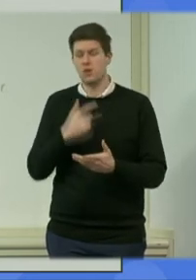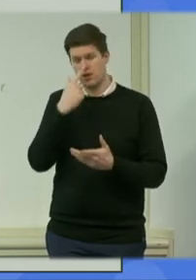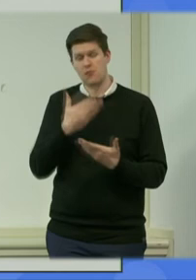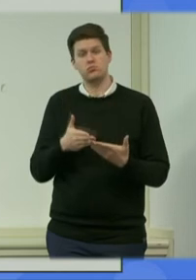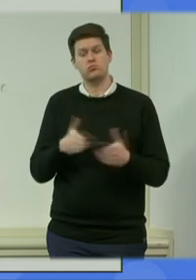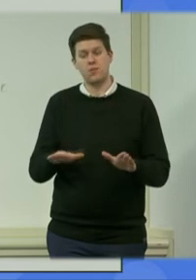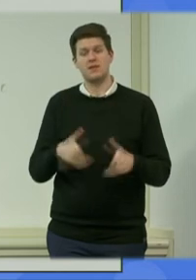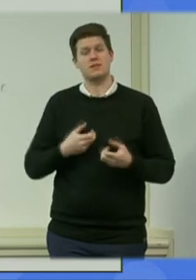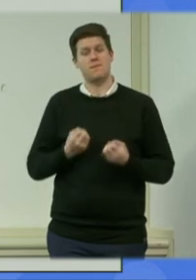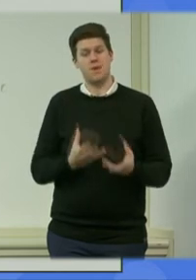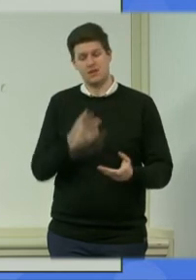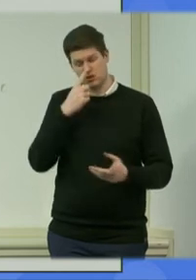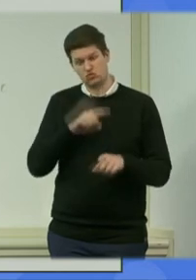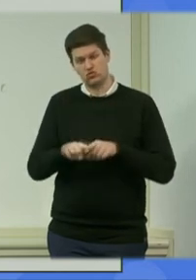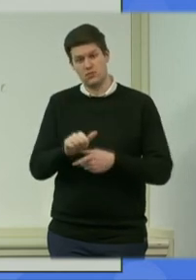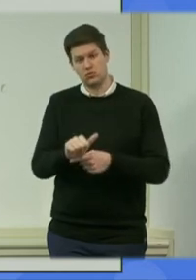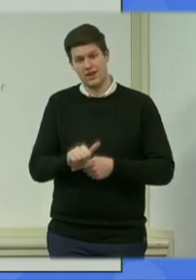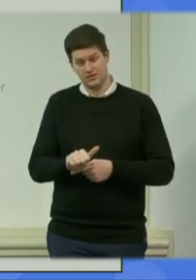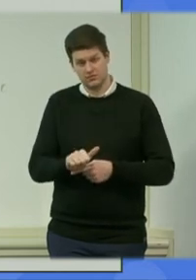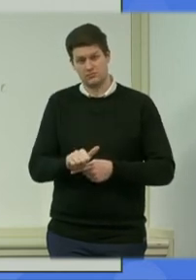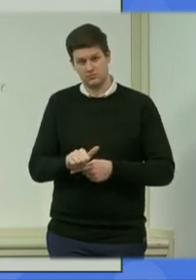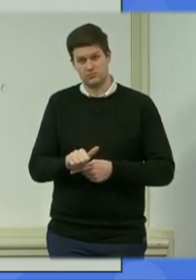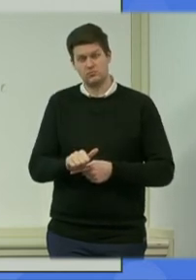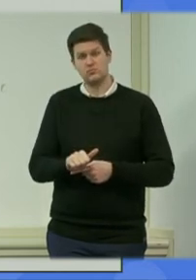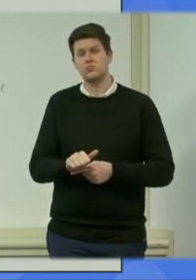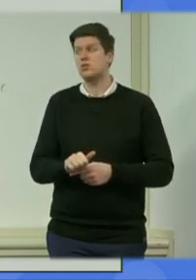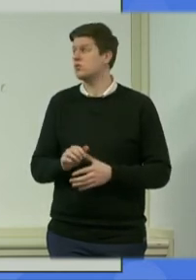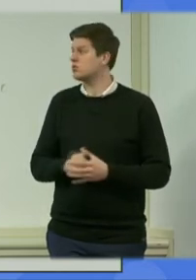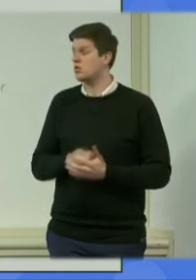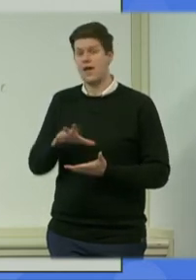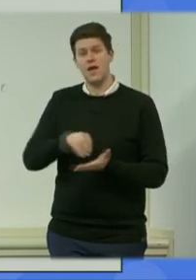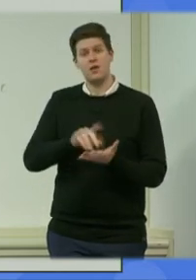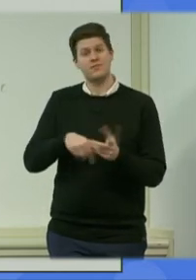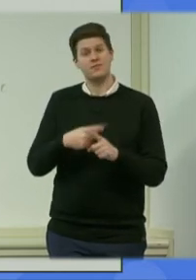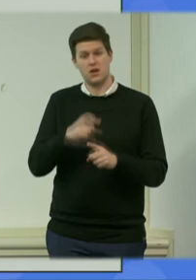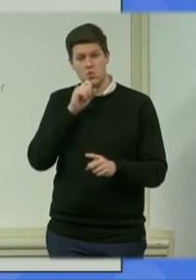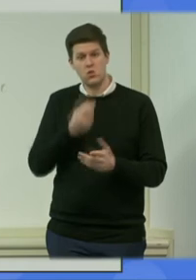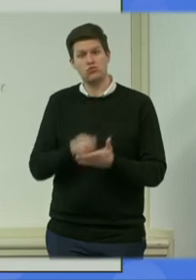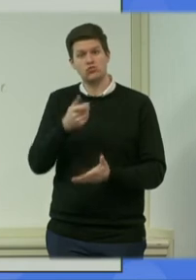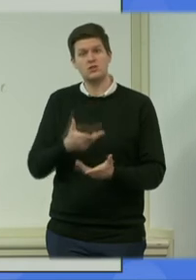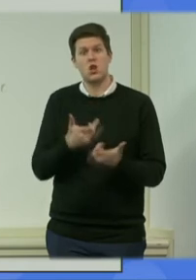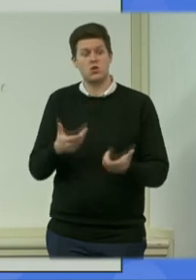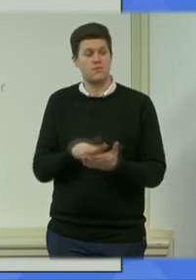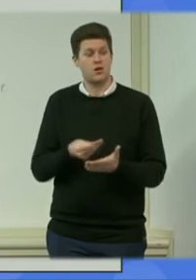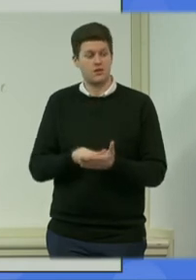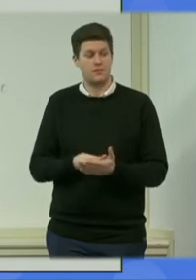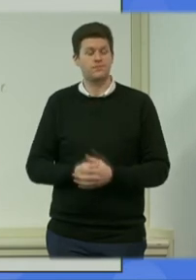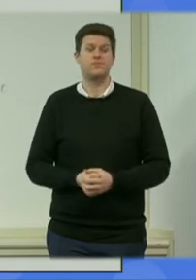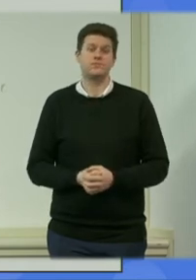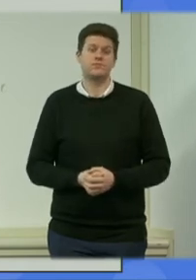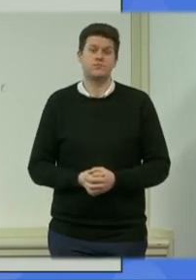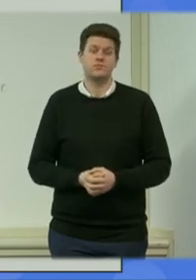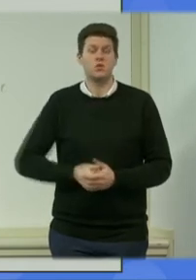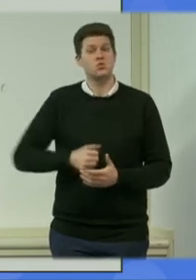So if you want to end austerity, income tax raises lots of money, and it might be a good way to do it. And it's certainly the one that the Scottish Government